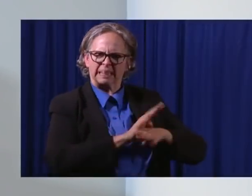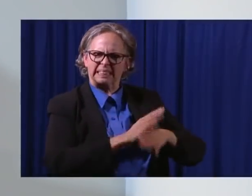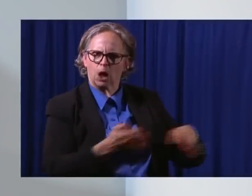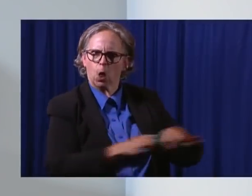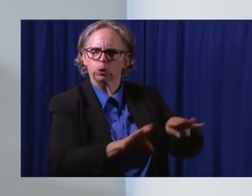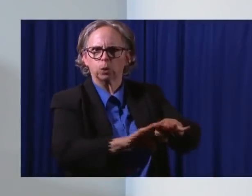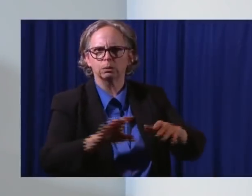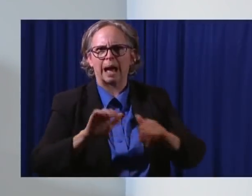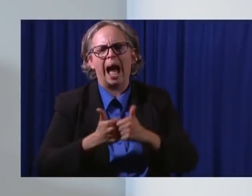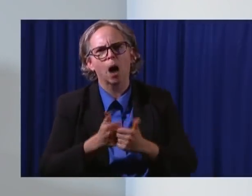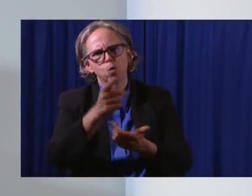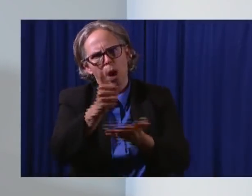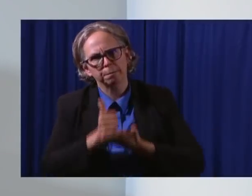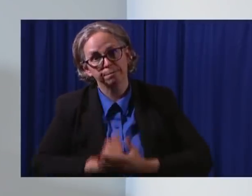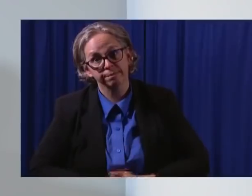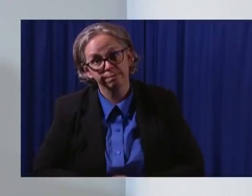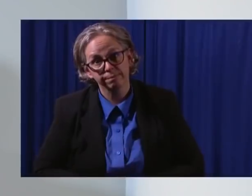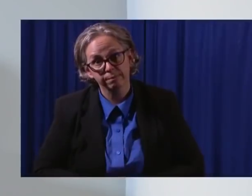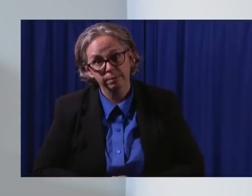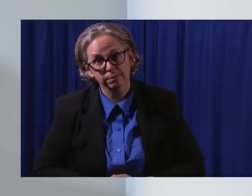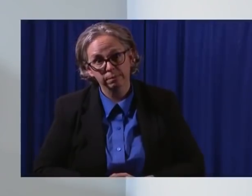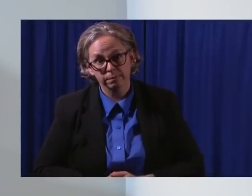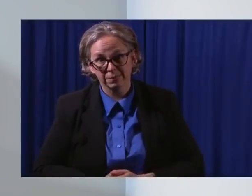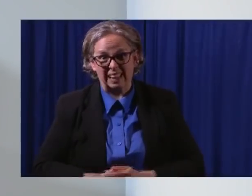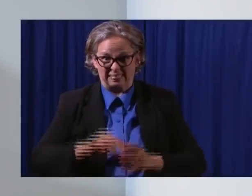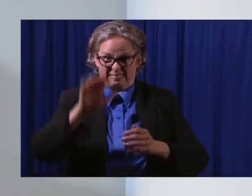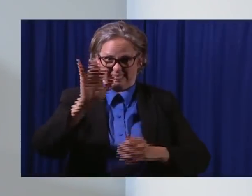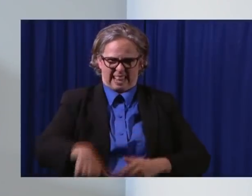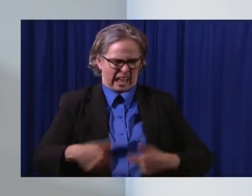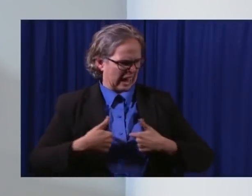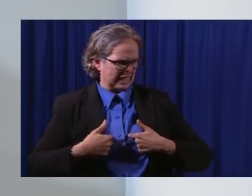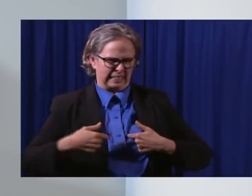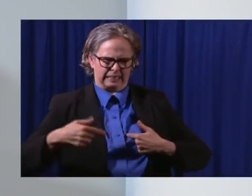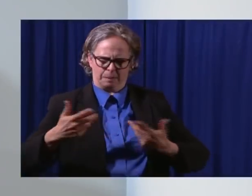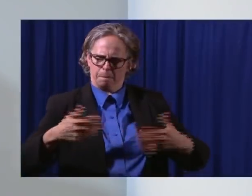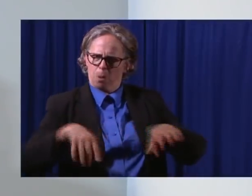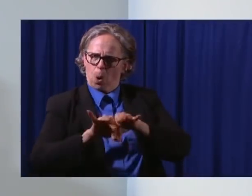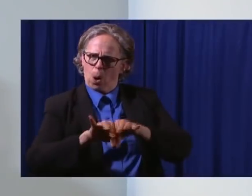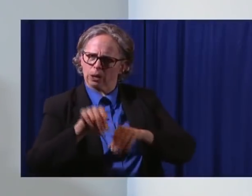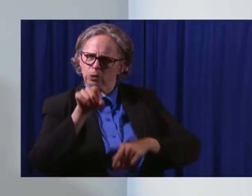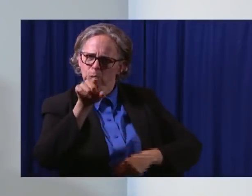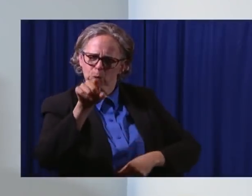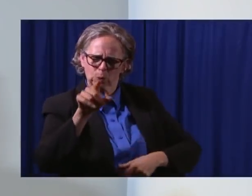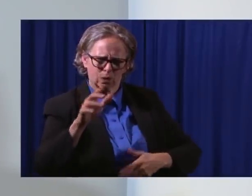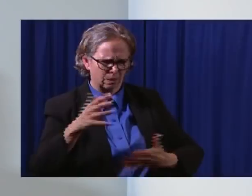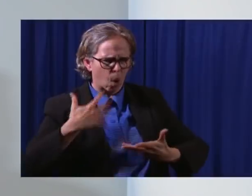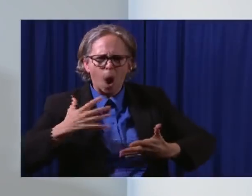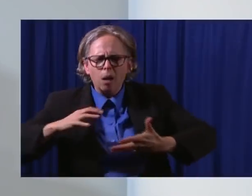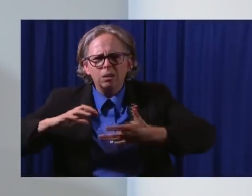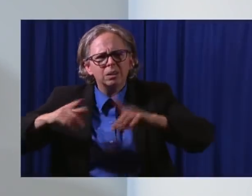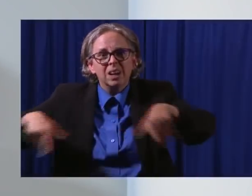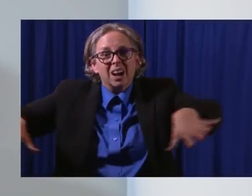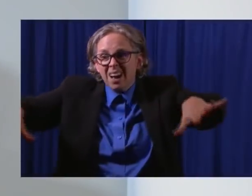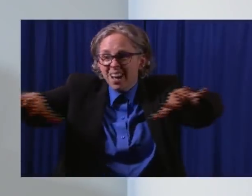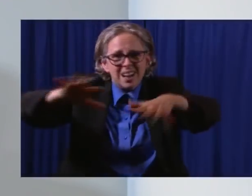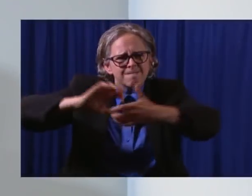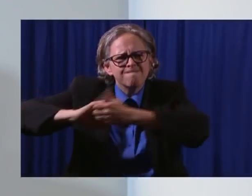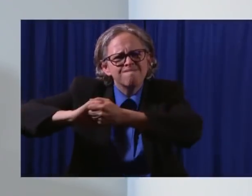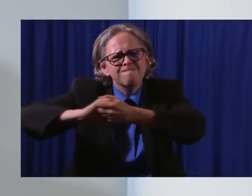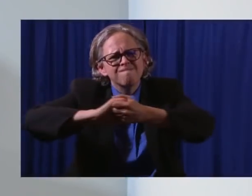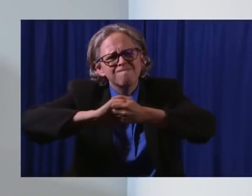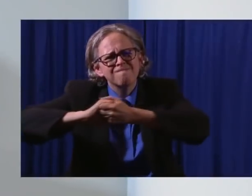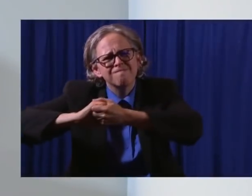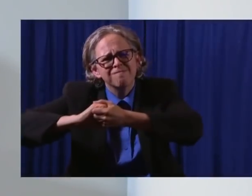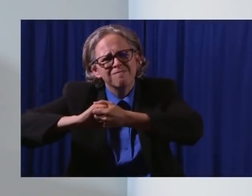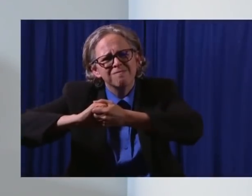keep the economy open and preserve the freedoms that we have. And these masks, my daughter made this. My daughter Katie took an old